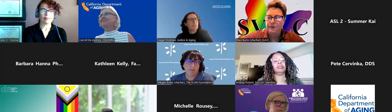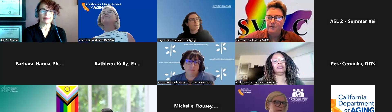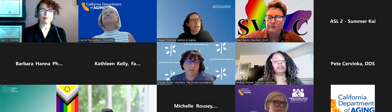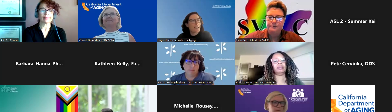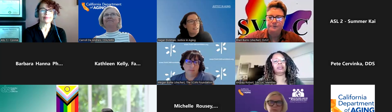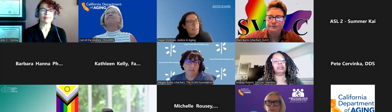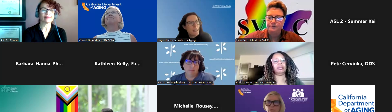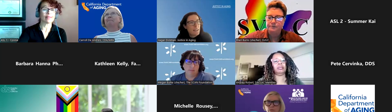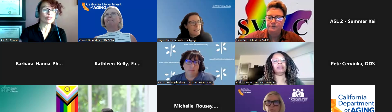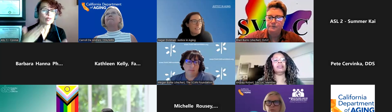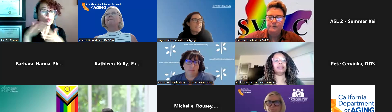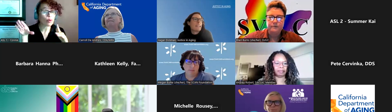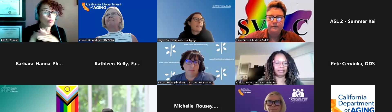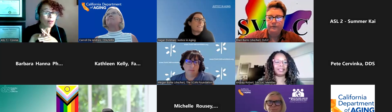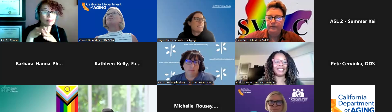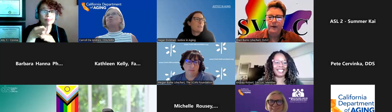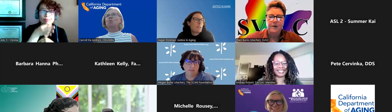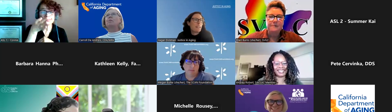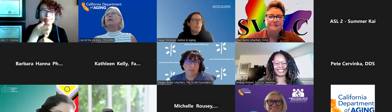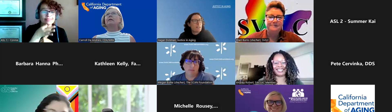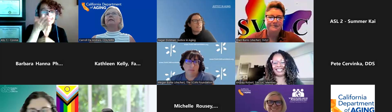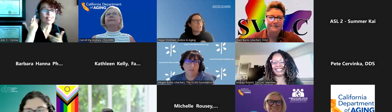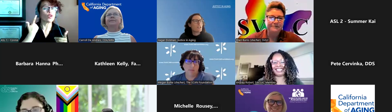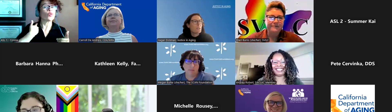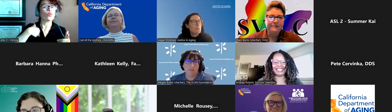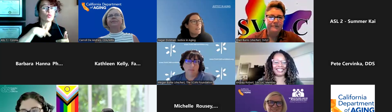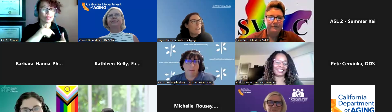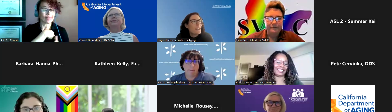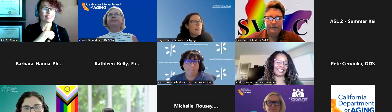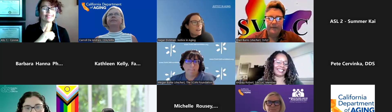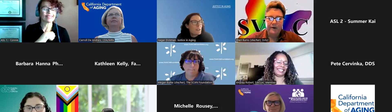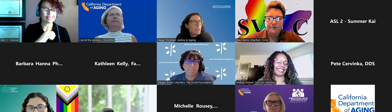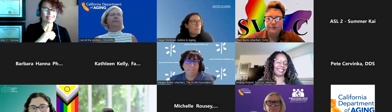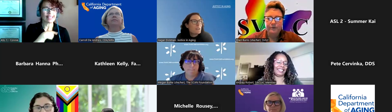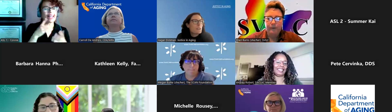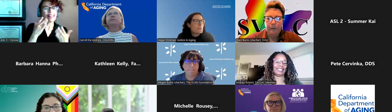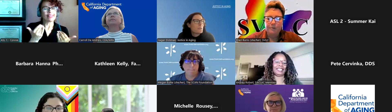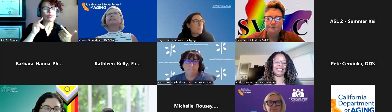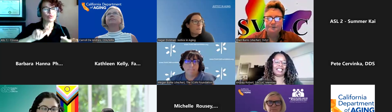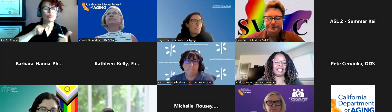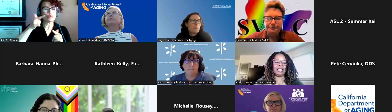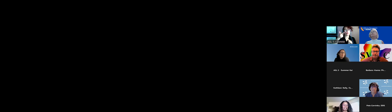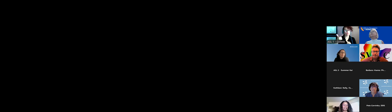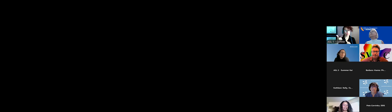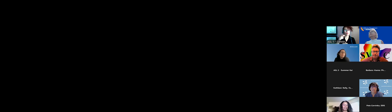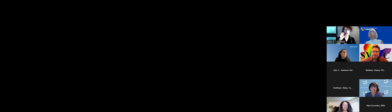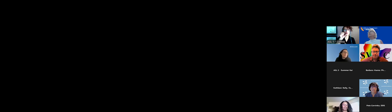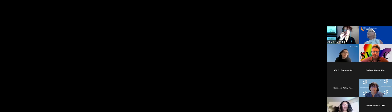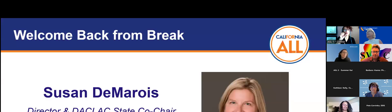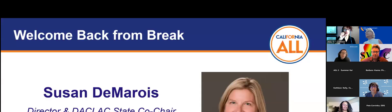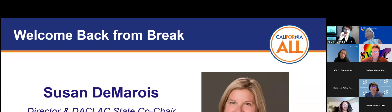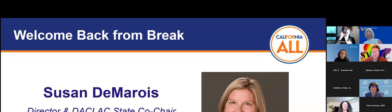You all had a good break and got a snack, and we are going to now turn to Susan Demeroy,